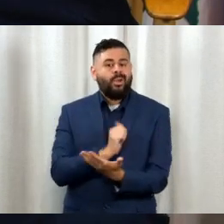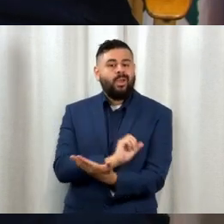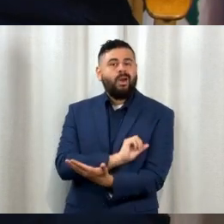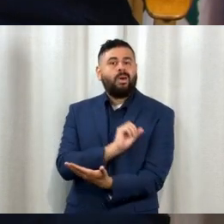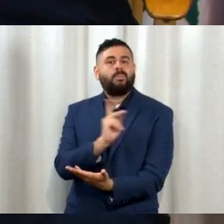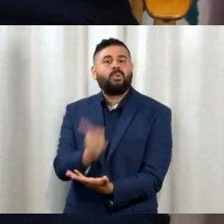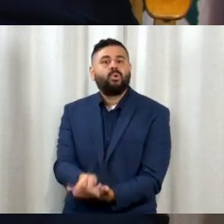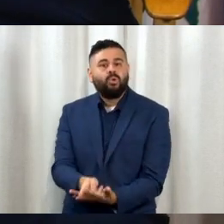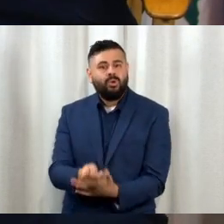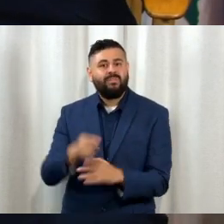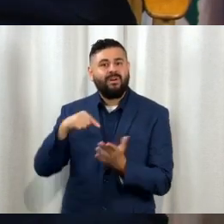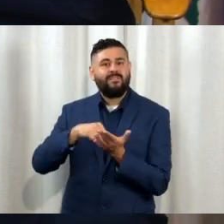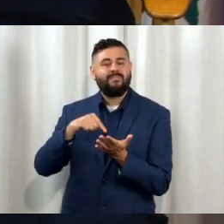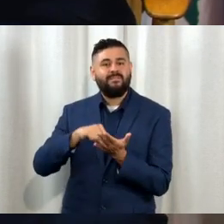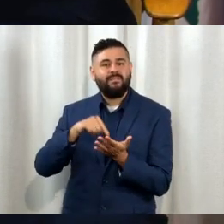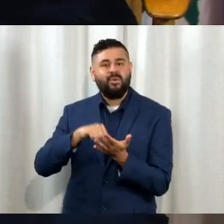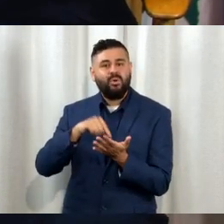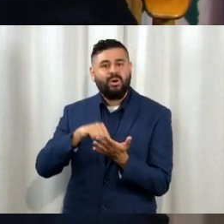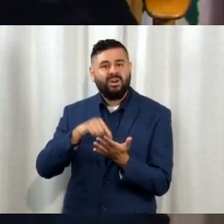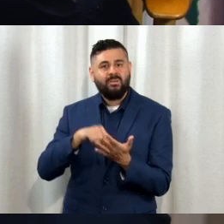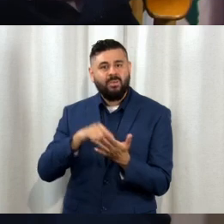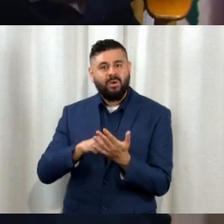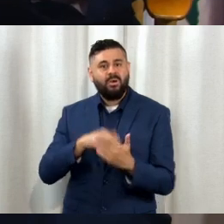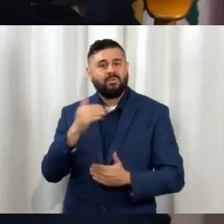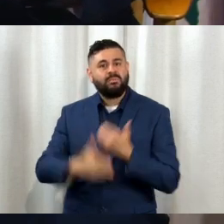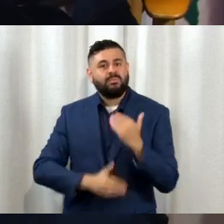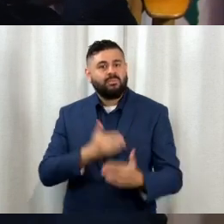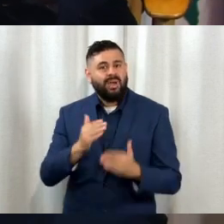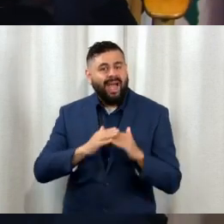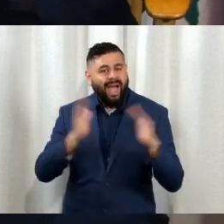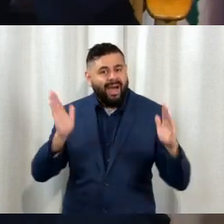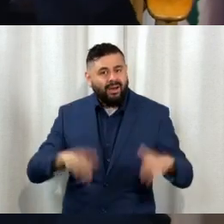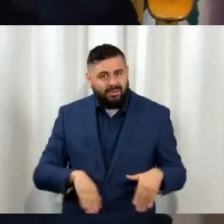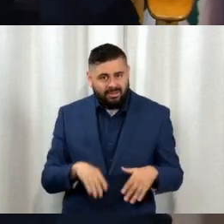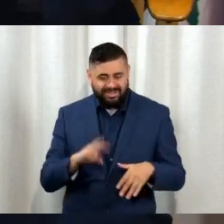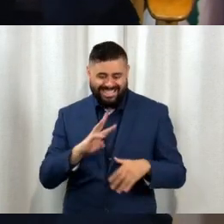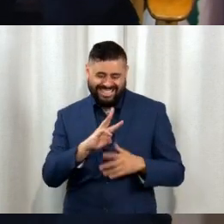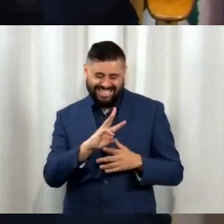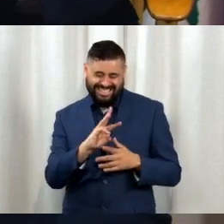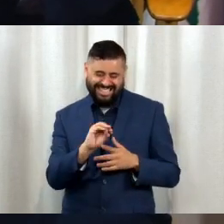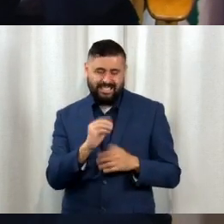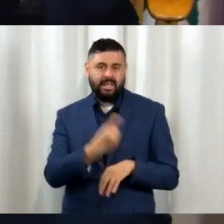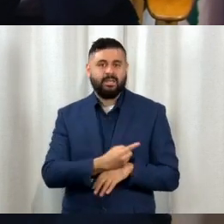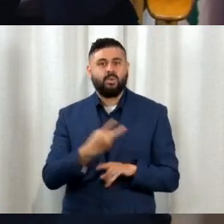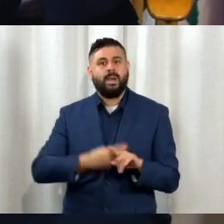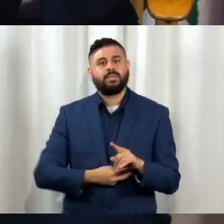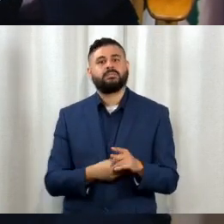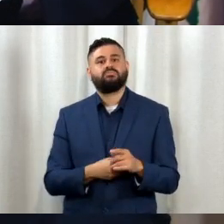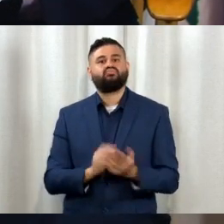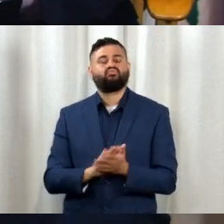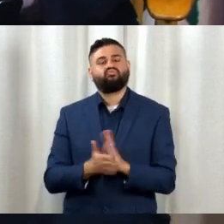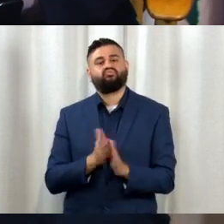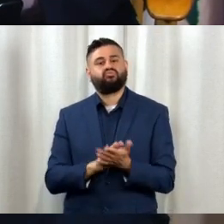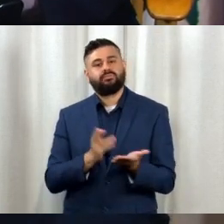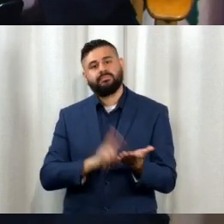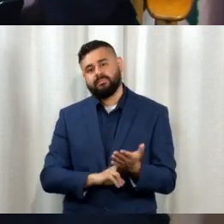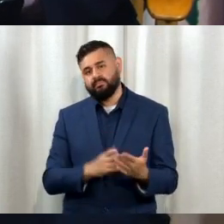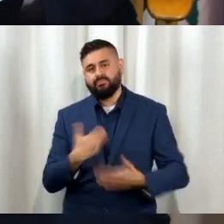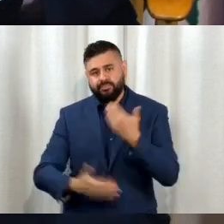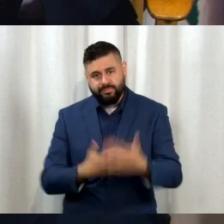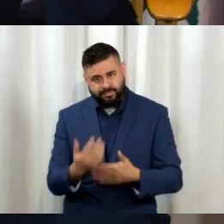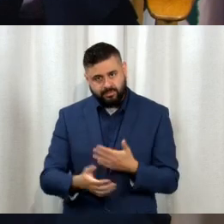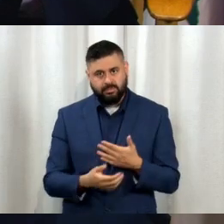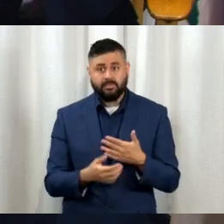approve affordable housing projects in 60 days here and ministerially. and the fact that we are proactive and